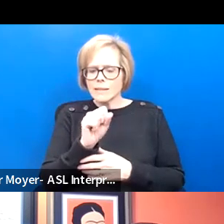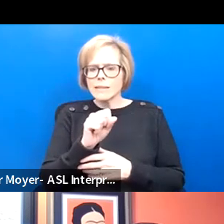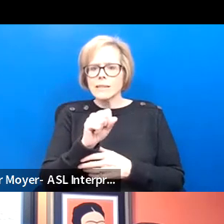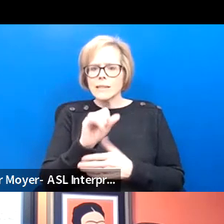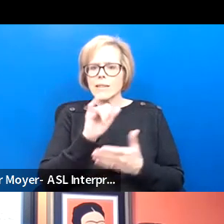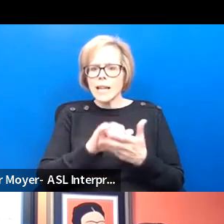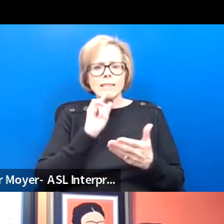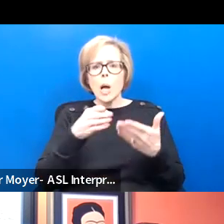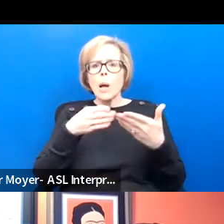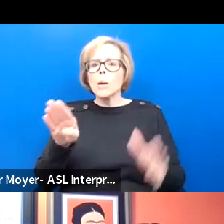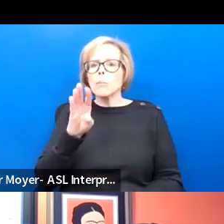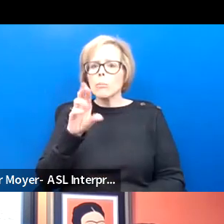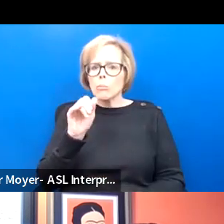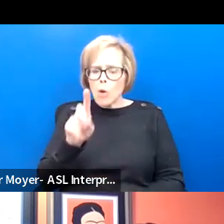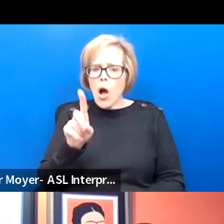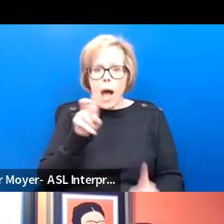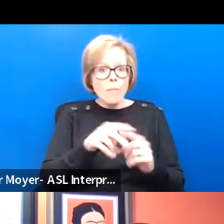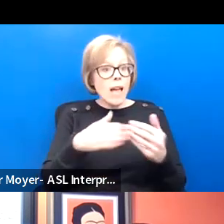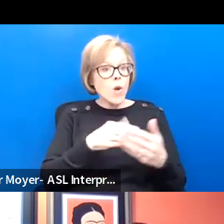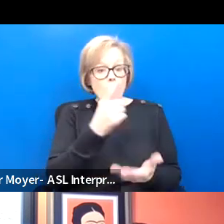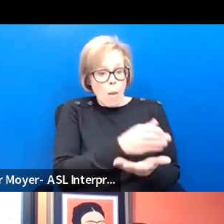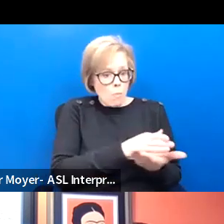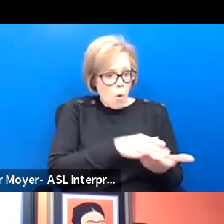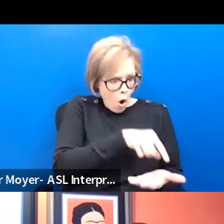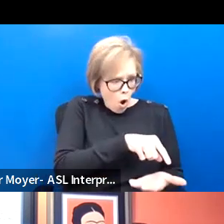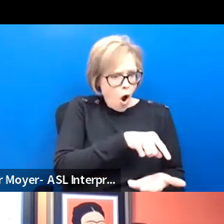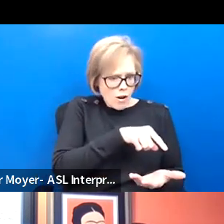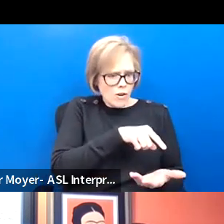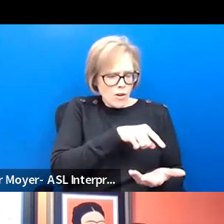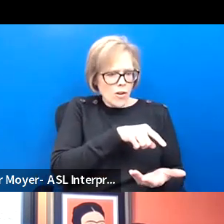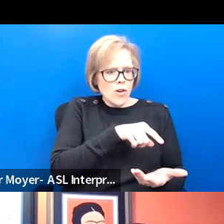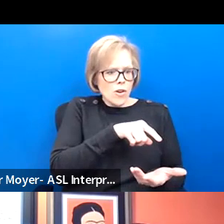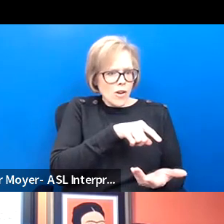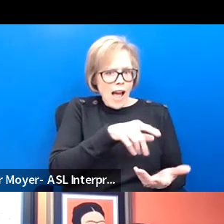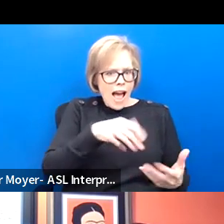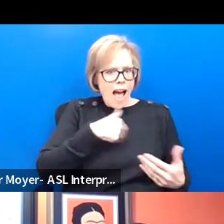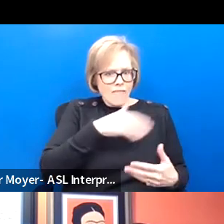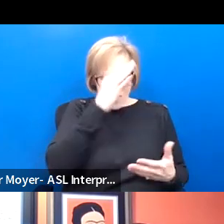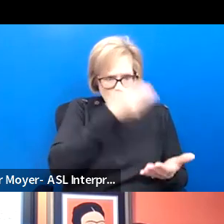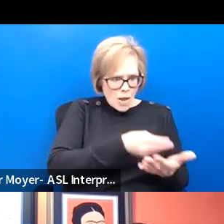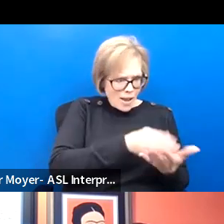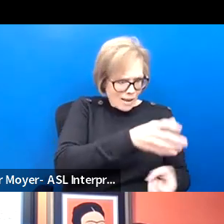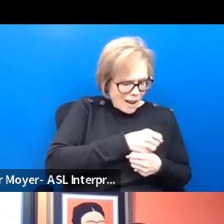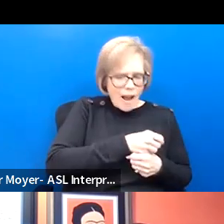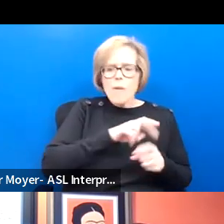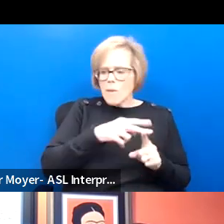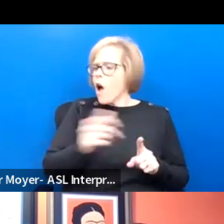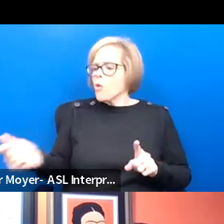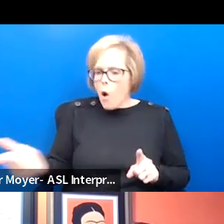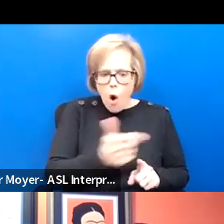broad application. So even if one part of a program or activity, that means all the other parts then too have to comply as to